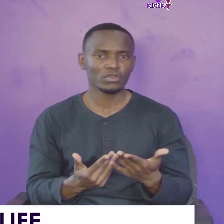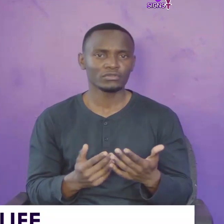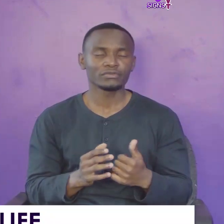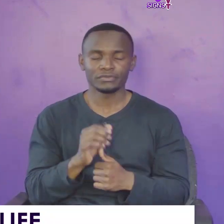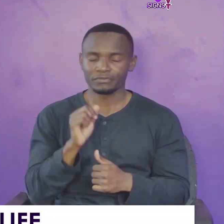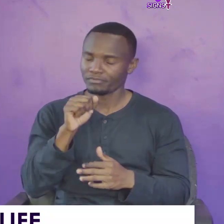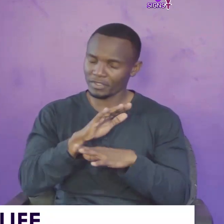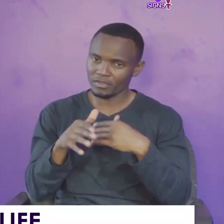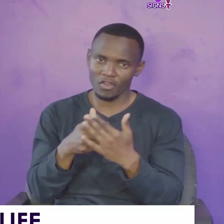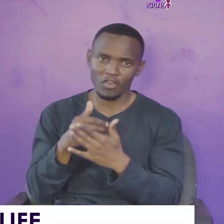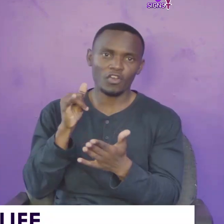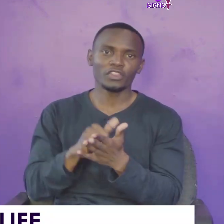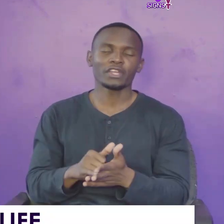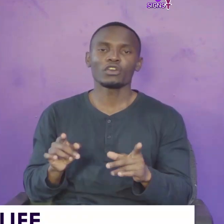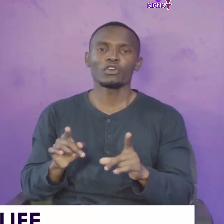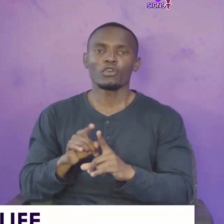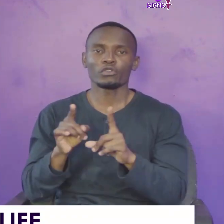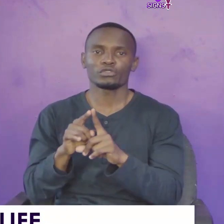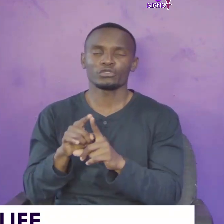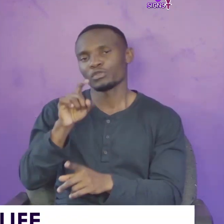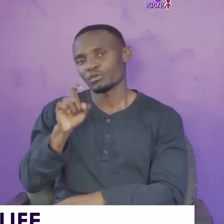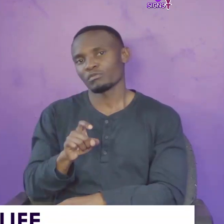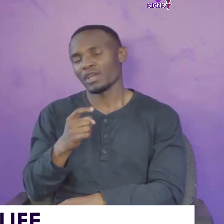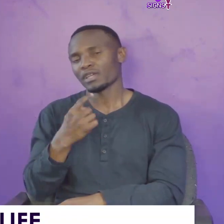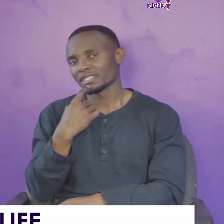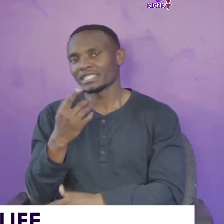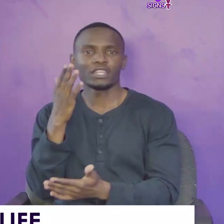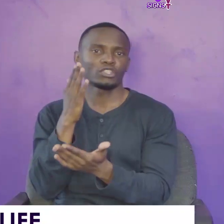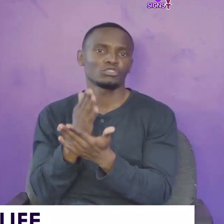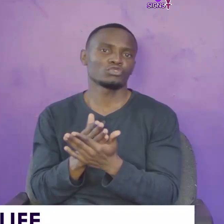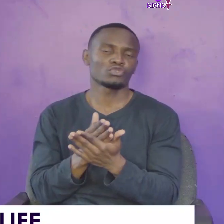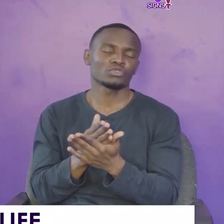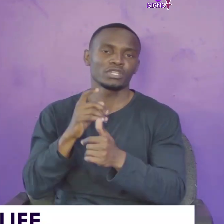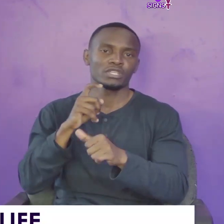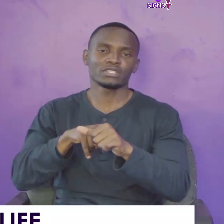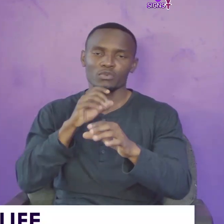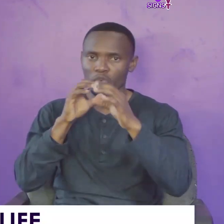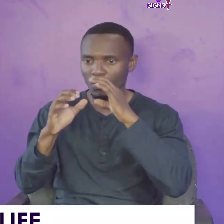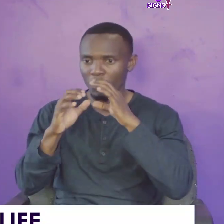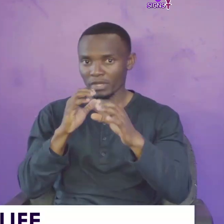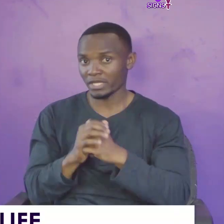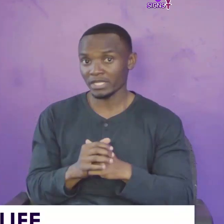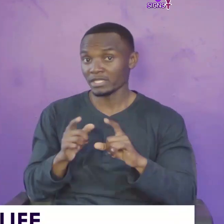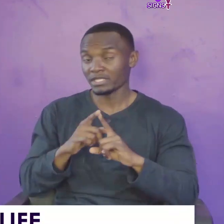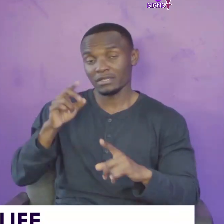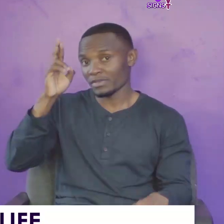that, plus the fact that you have to be truthful in your communication. Remember, not all communication is truthful.